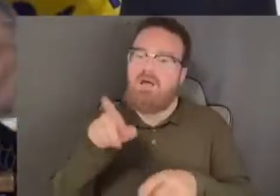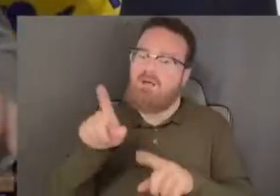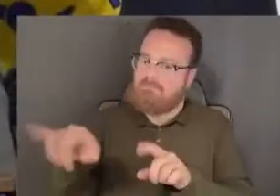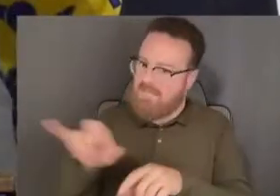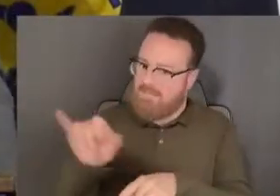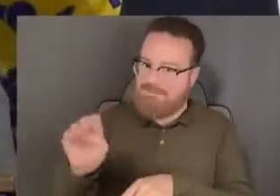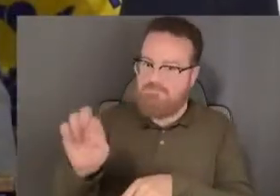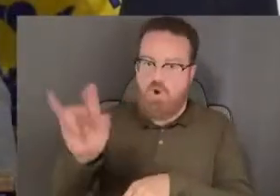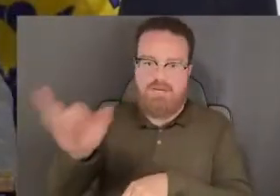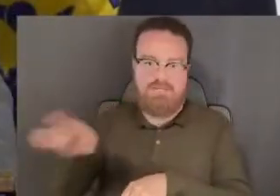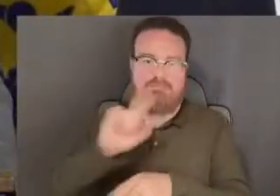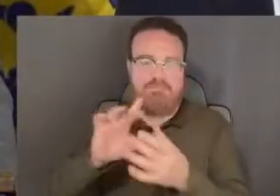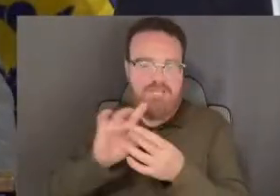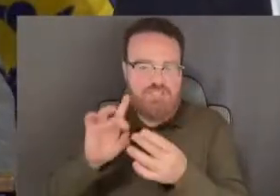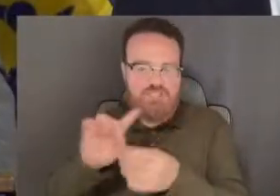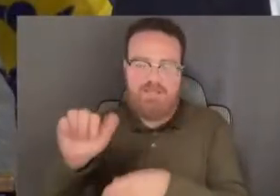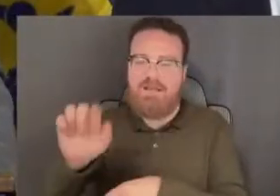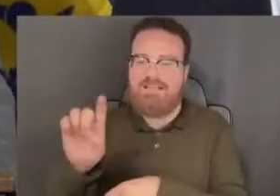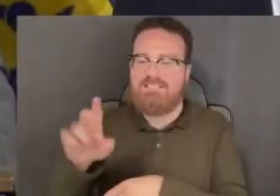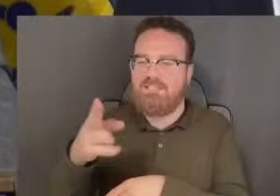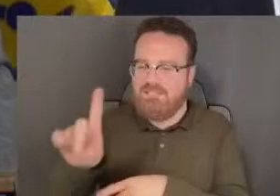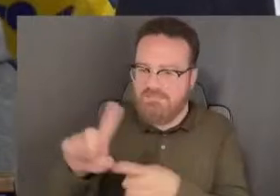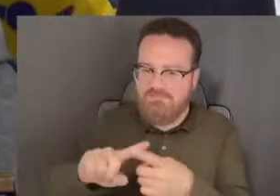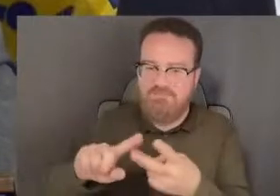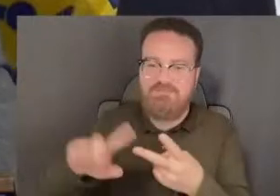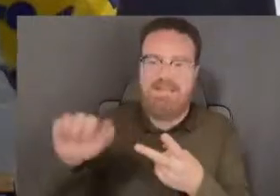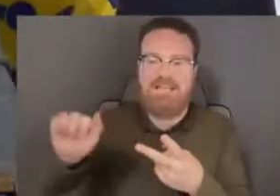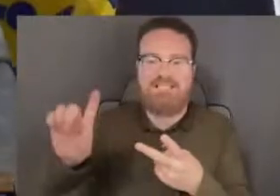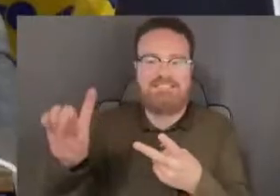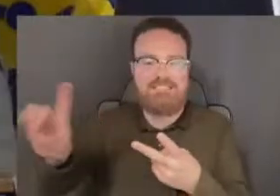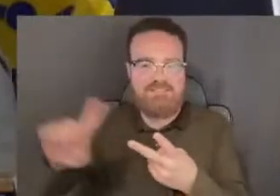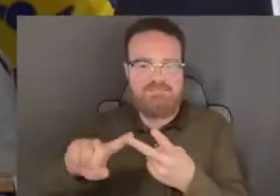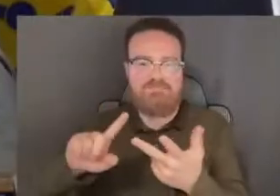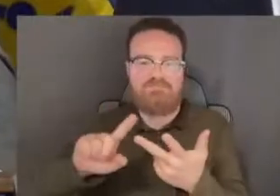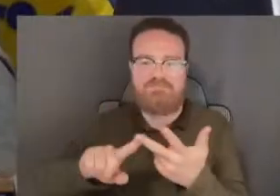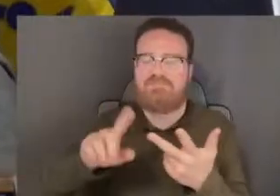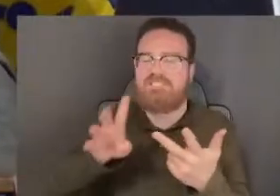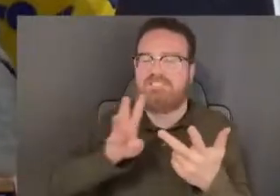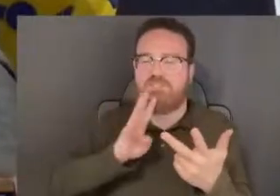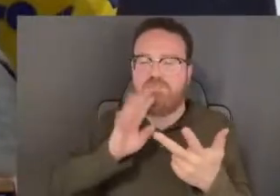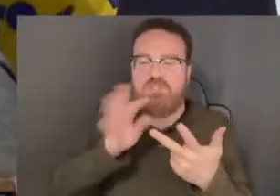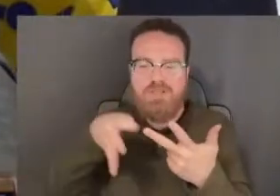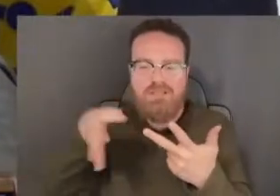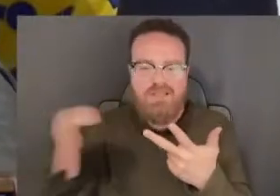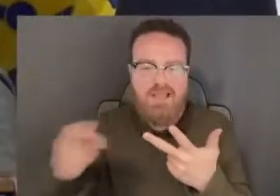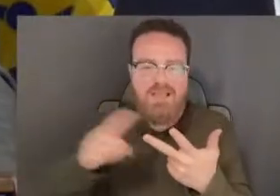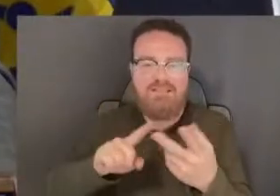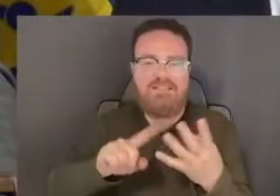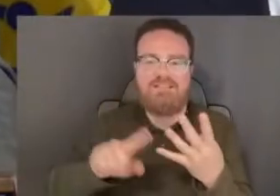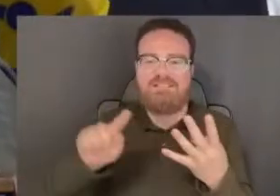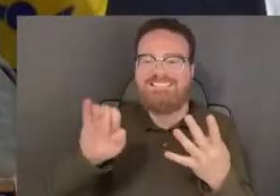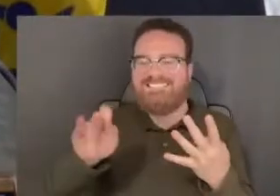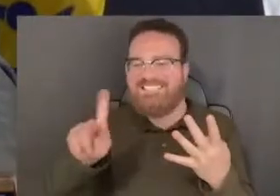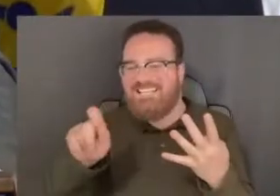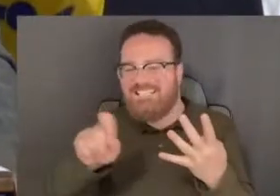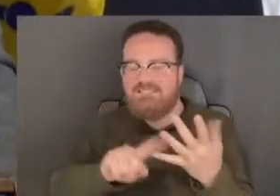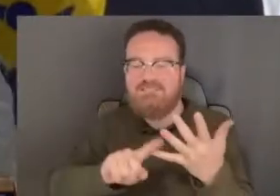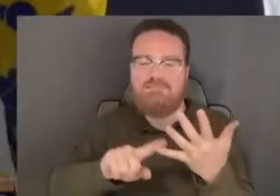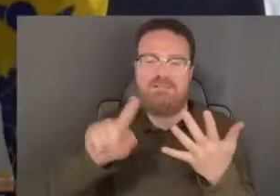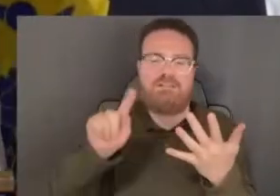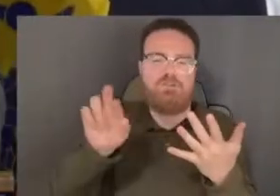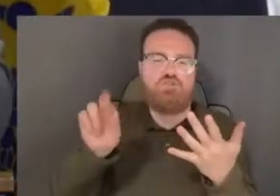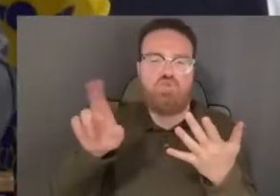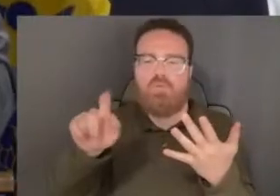ADD, ADHD, speech delay, language delay, tics, Tourette syndrome, narcolepsy, ASD,